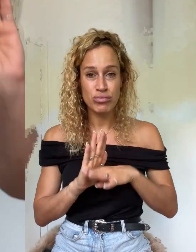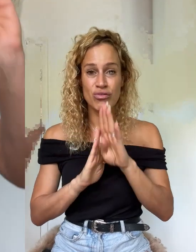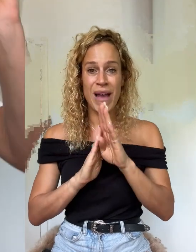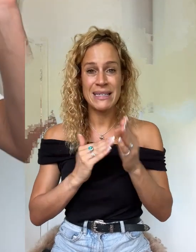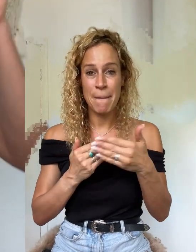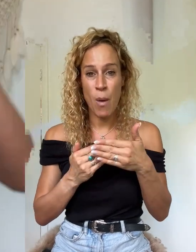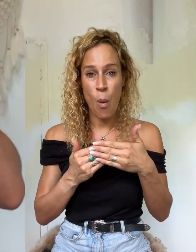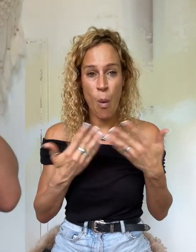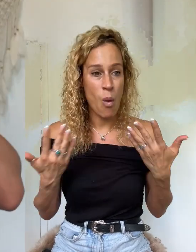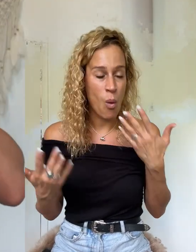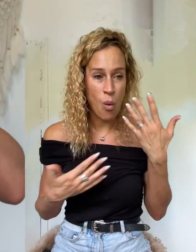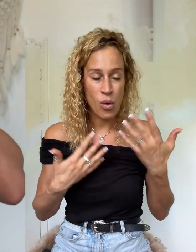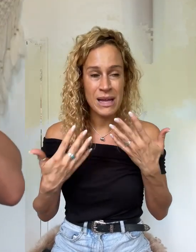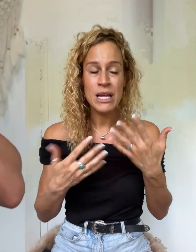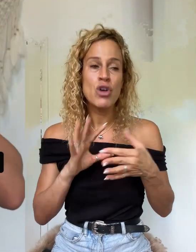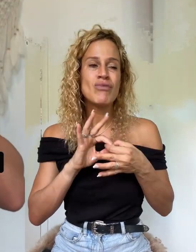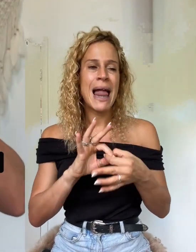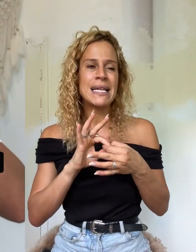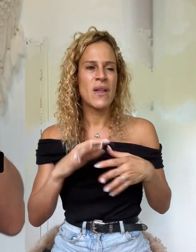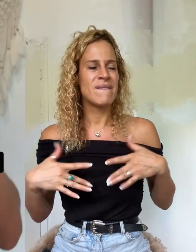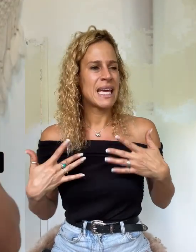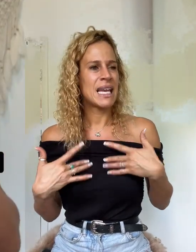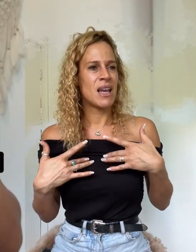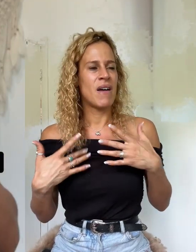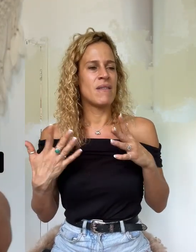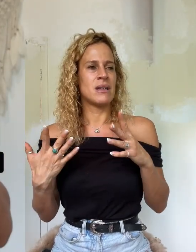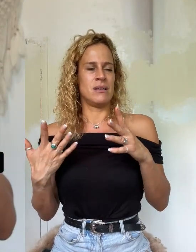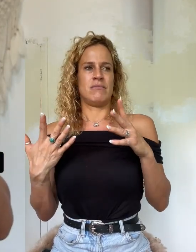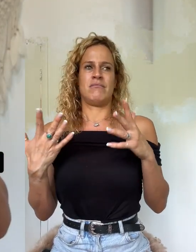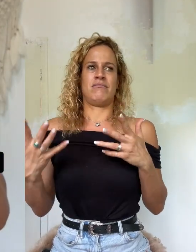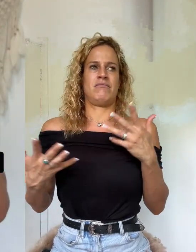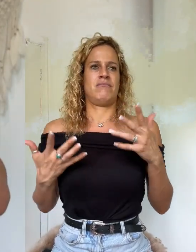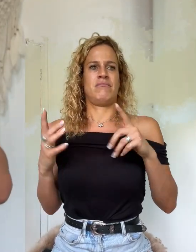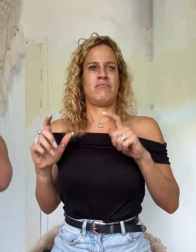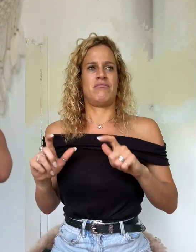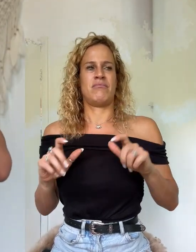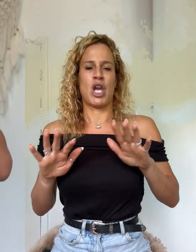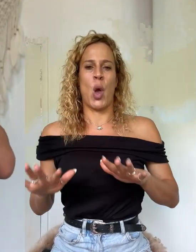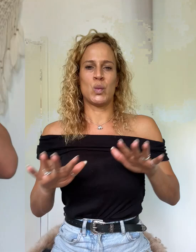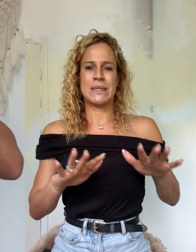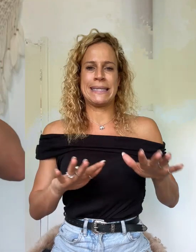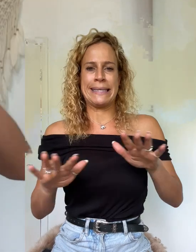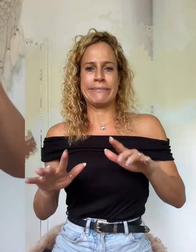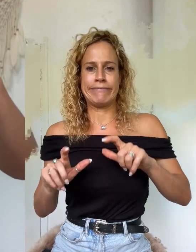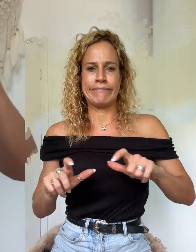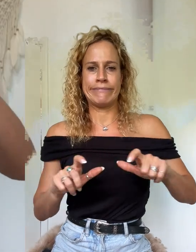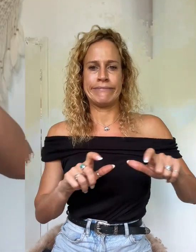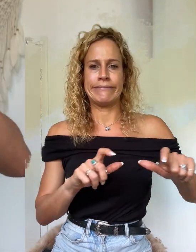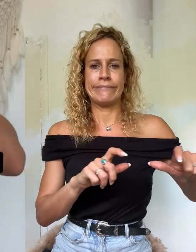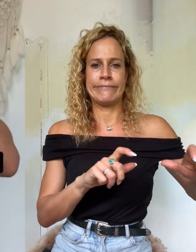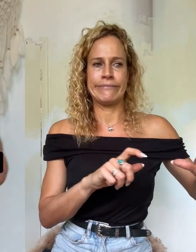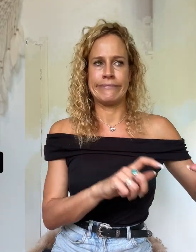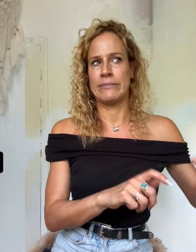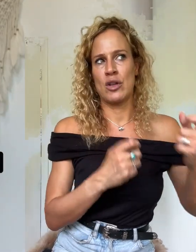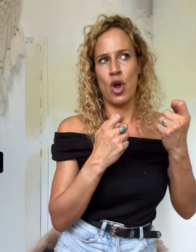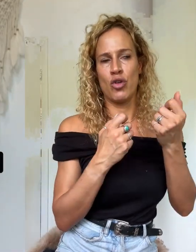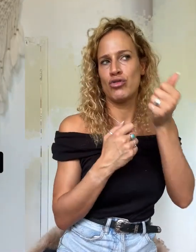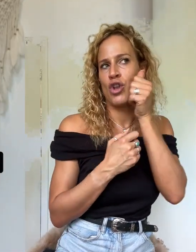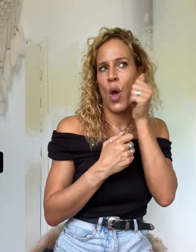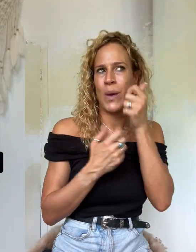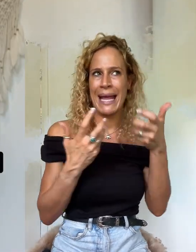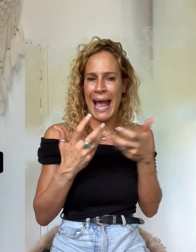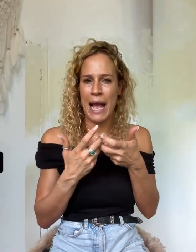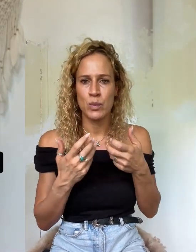going to go any further. So I can completely relate to that feeling of just coasted and then